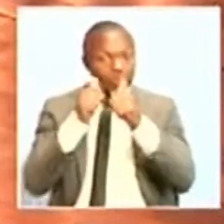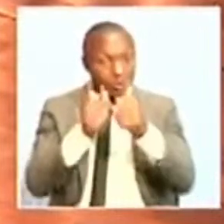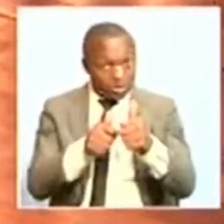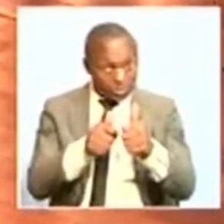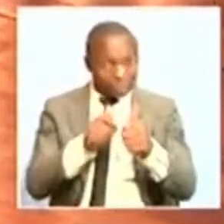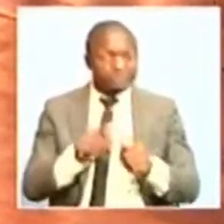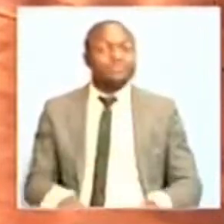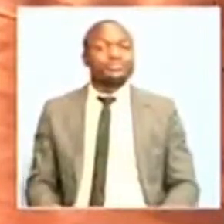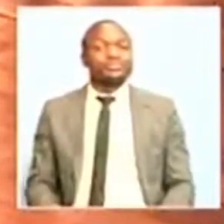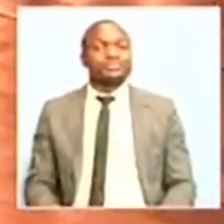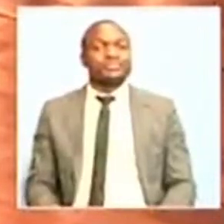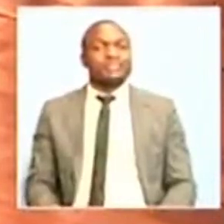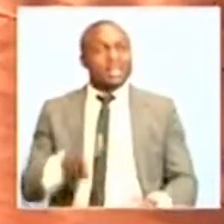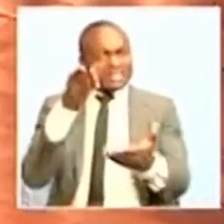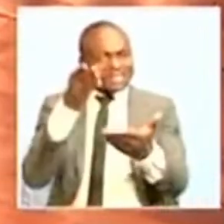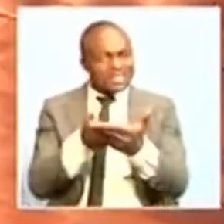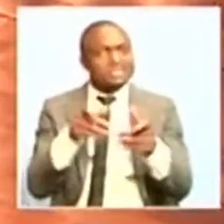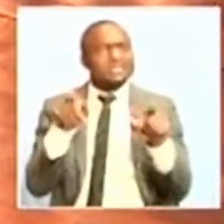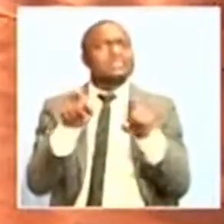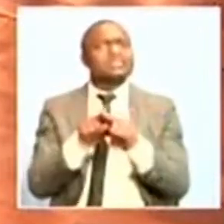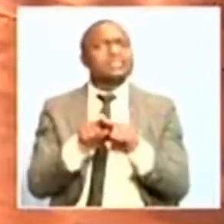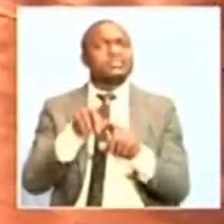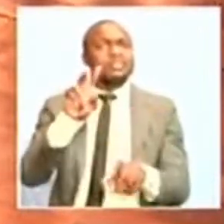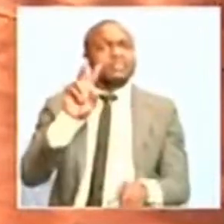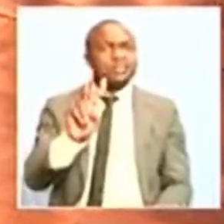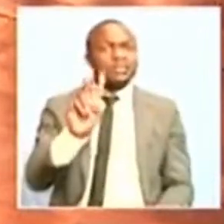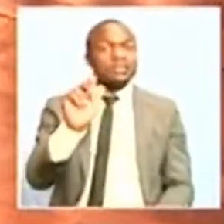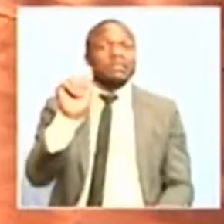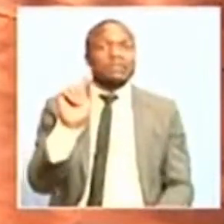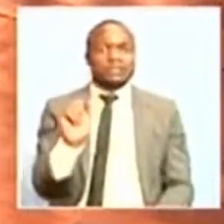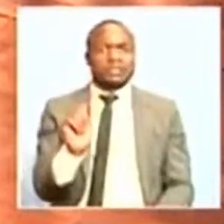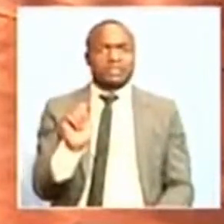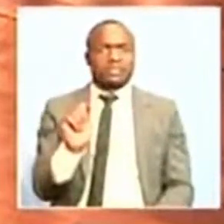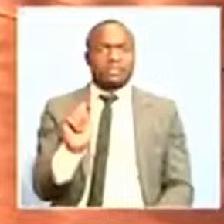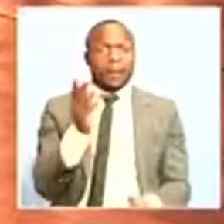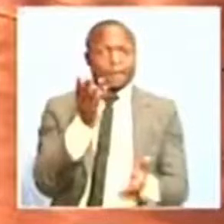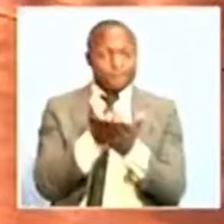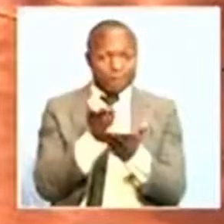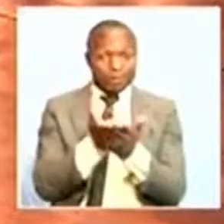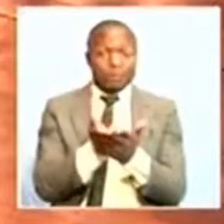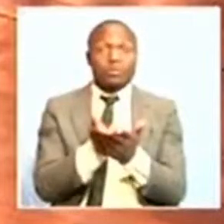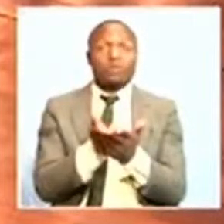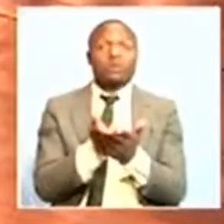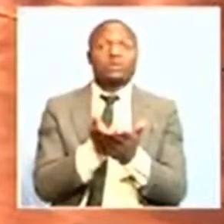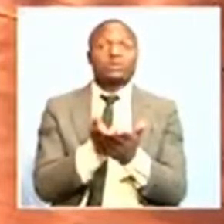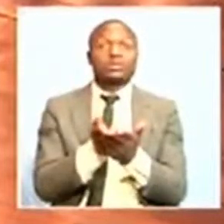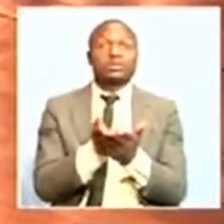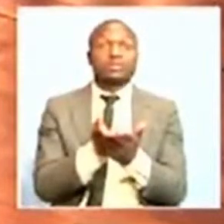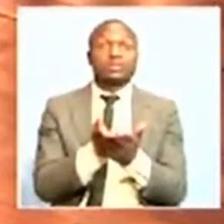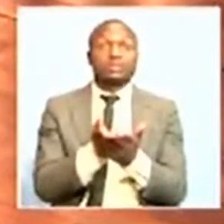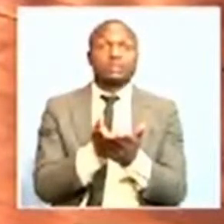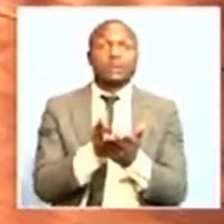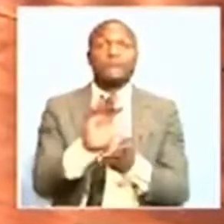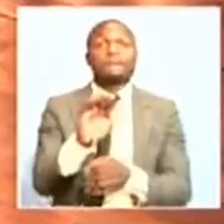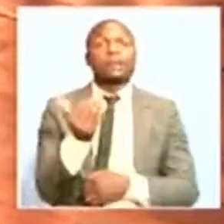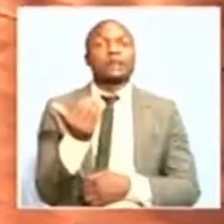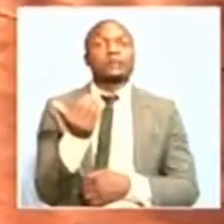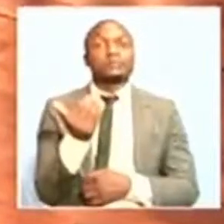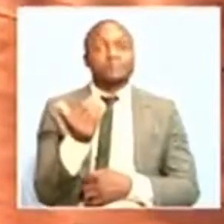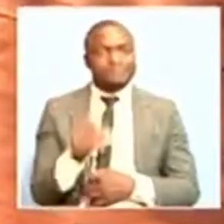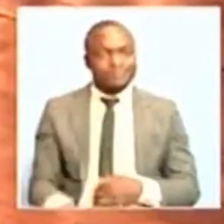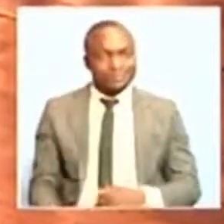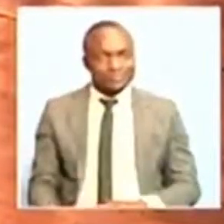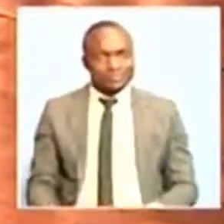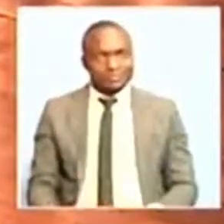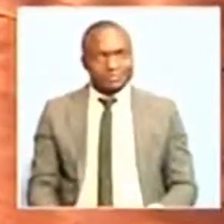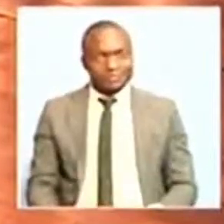compliant? Isn't this the same VAT which is claimed back, especially? So, for the